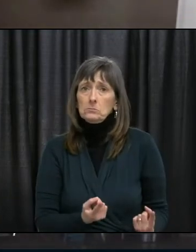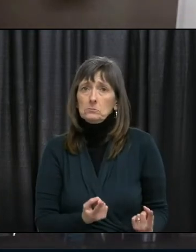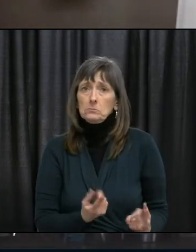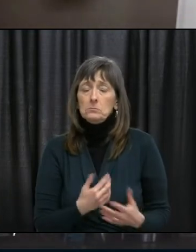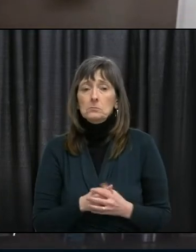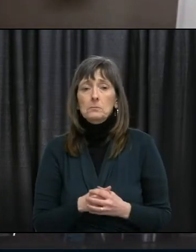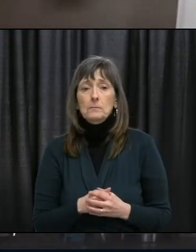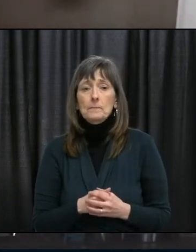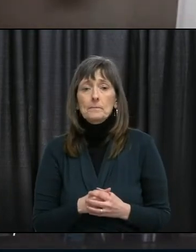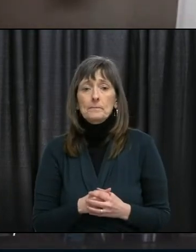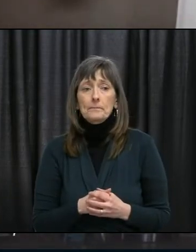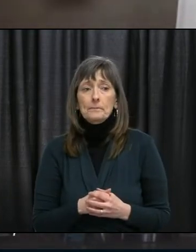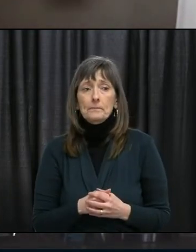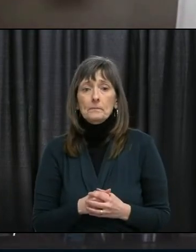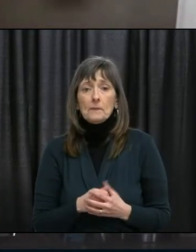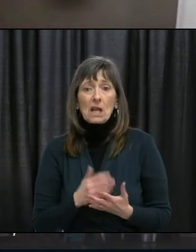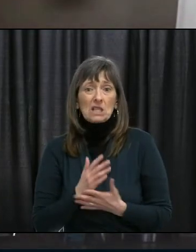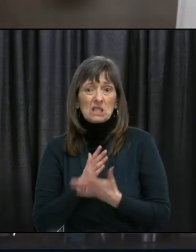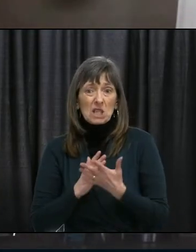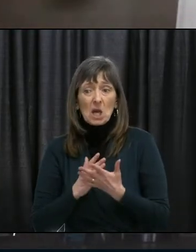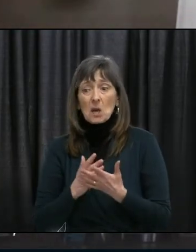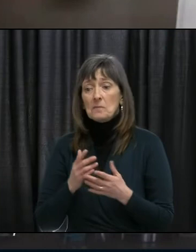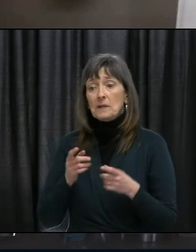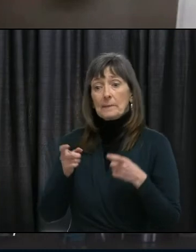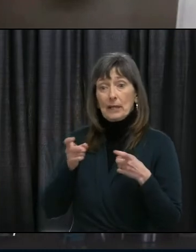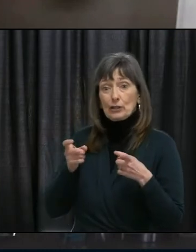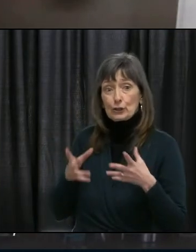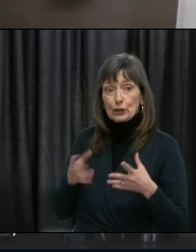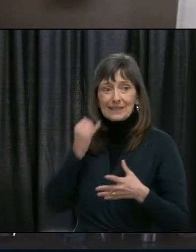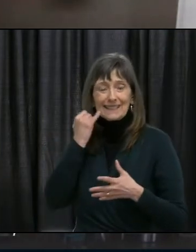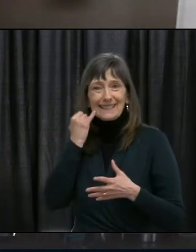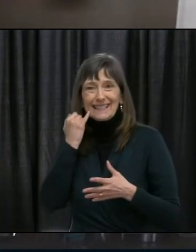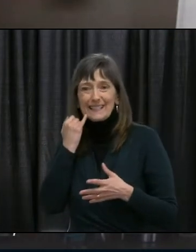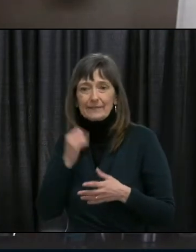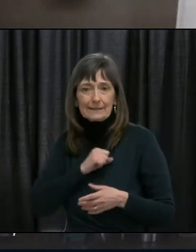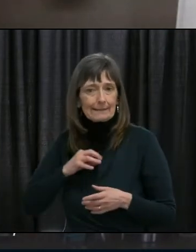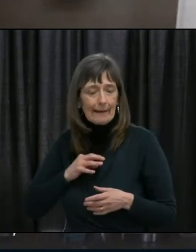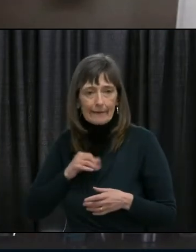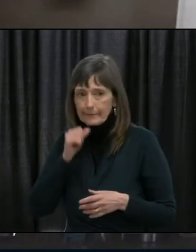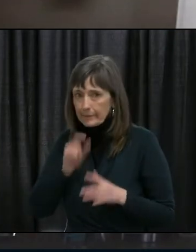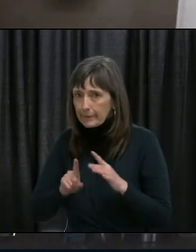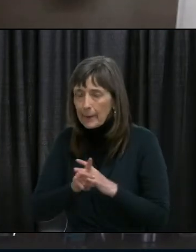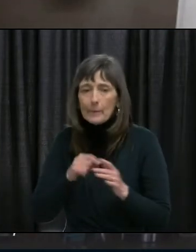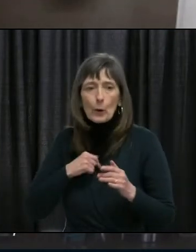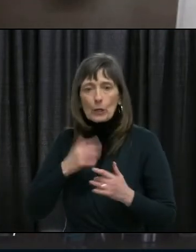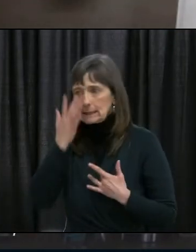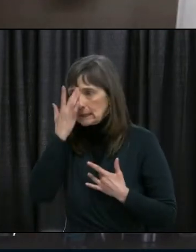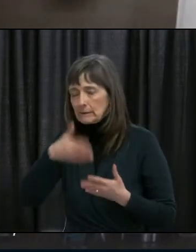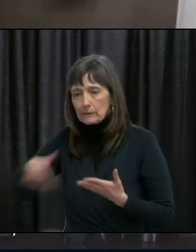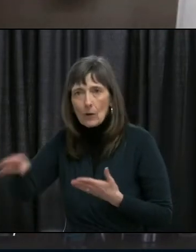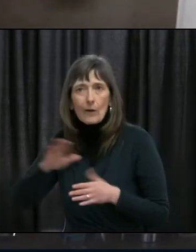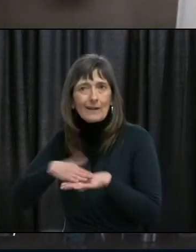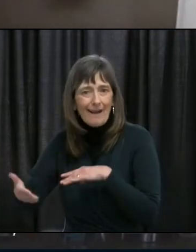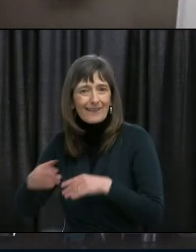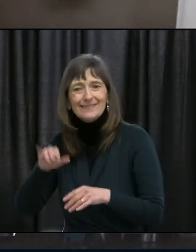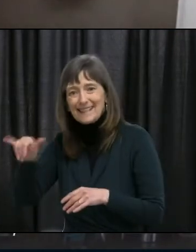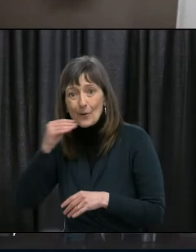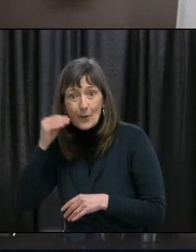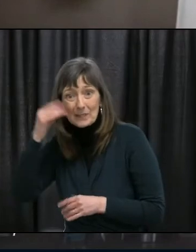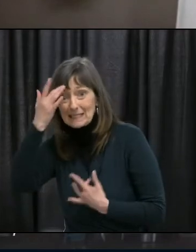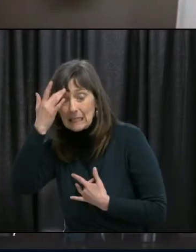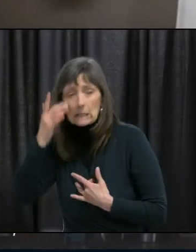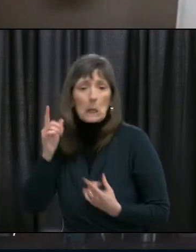are day-to-day management challenges of, people not turning up or coming in sick, being off sick. But I'm